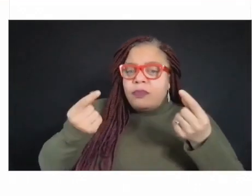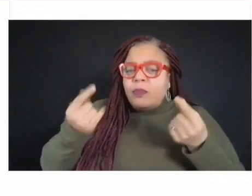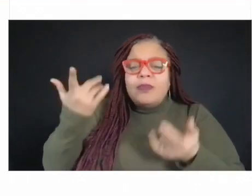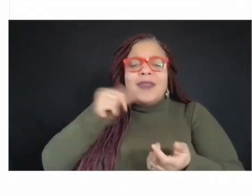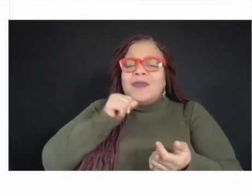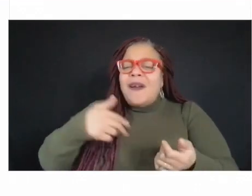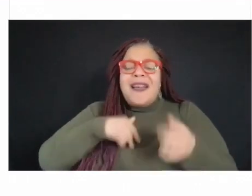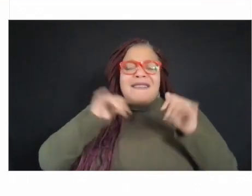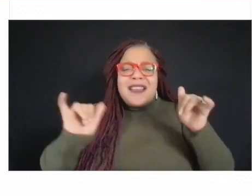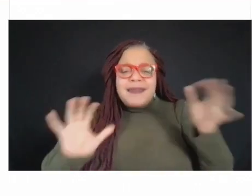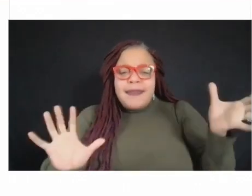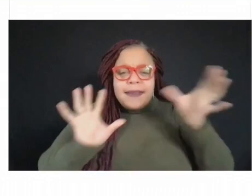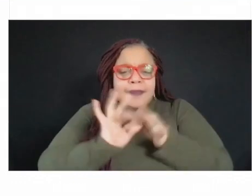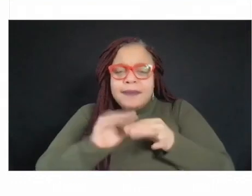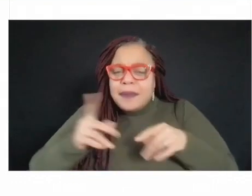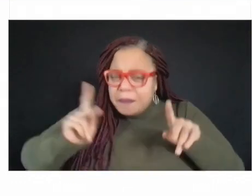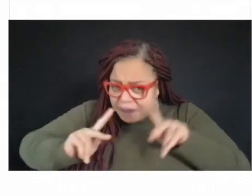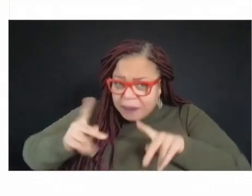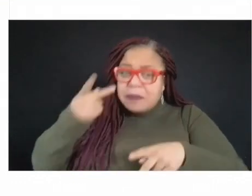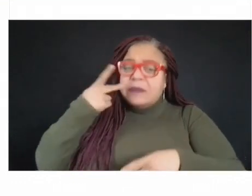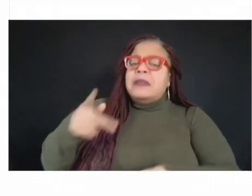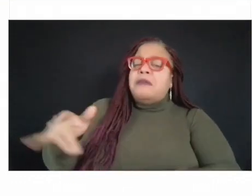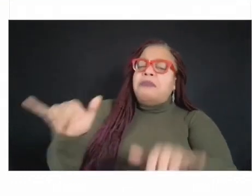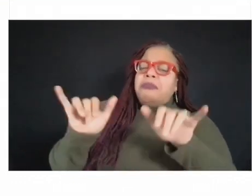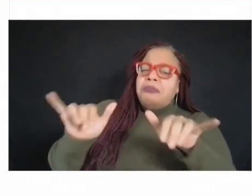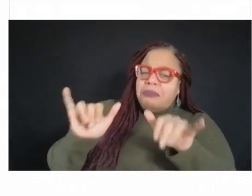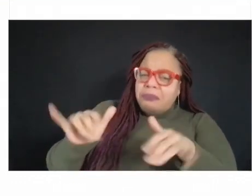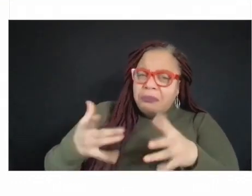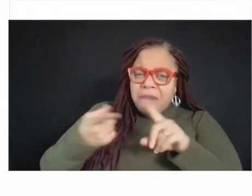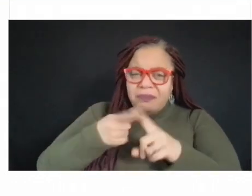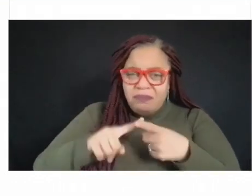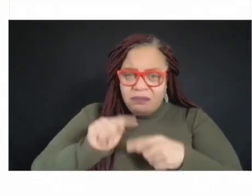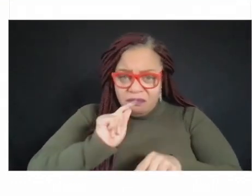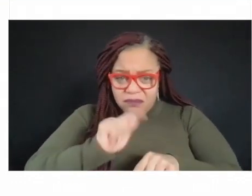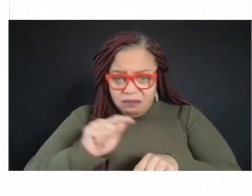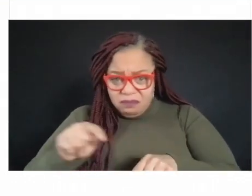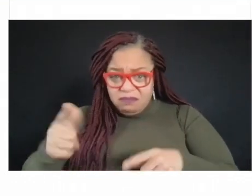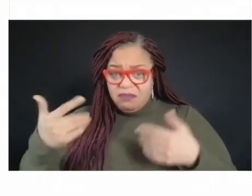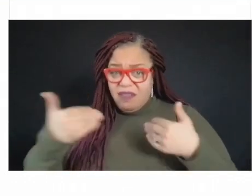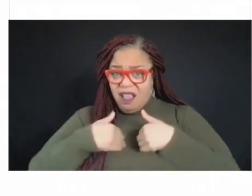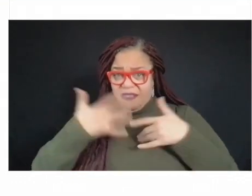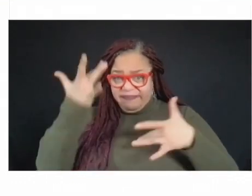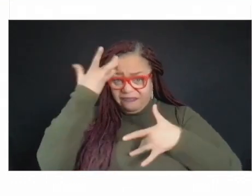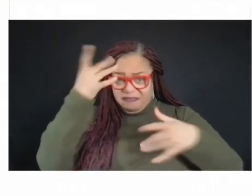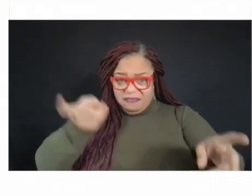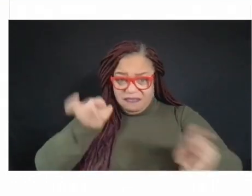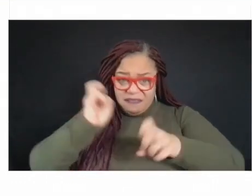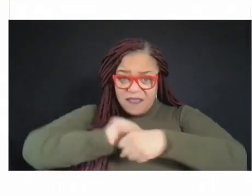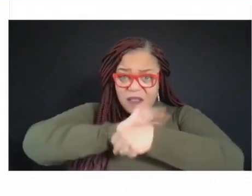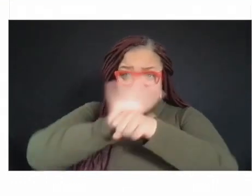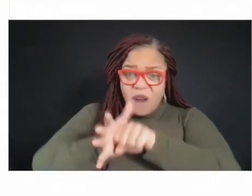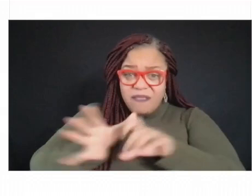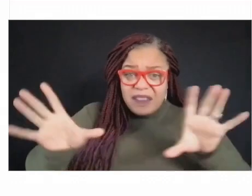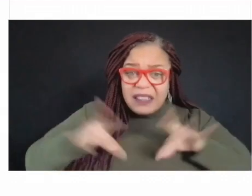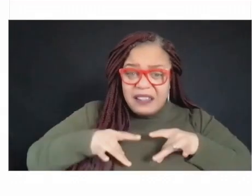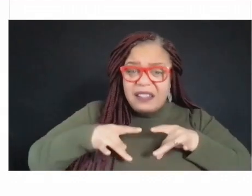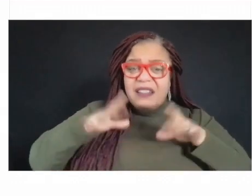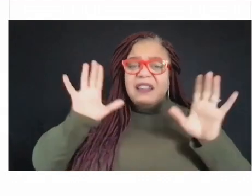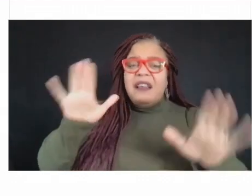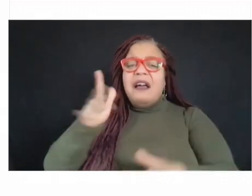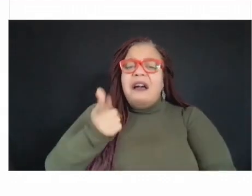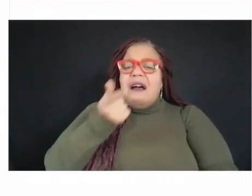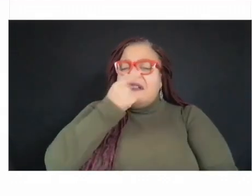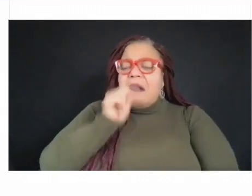who have had COVID essentially had a cold, then they may not necessarily draw the conclusion, which